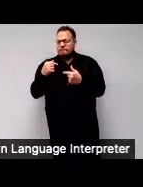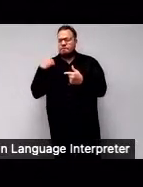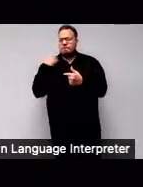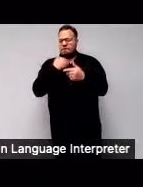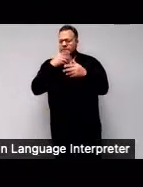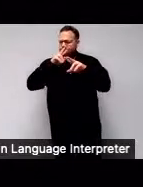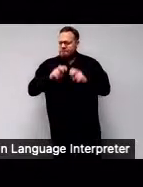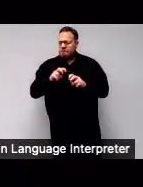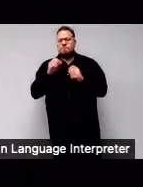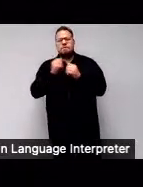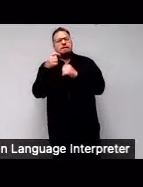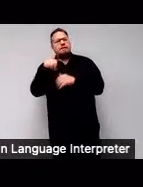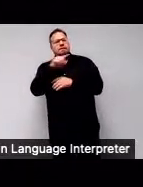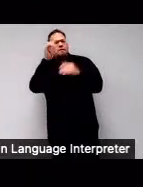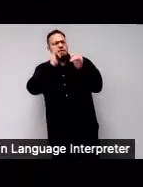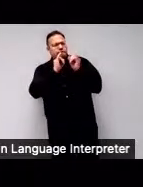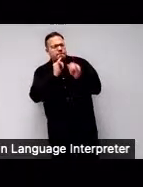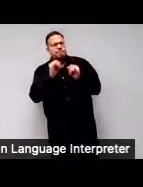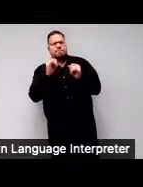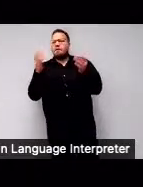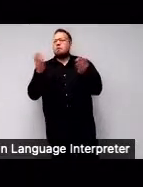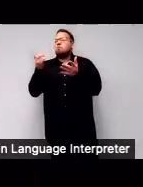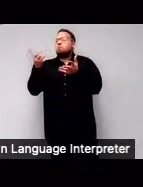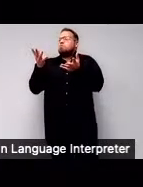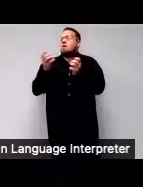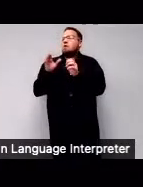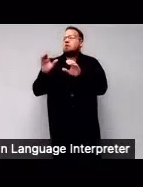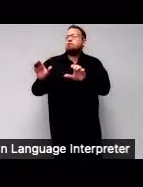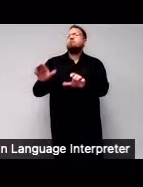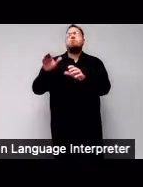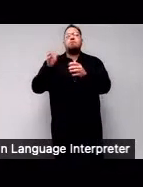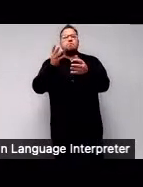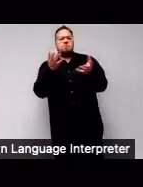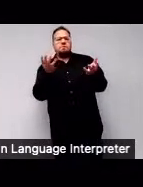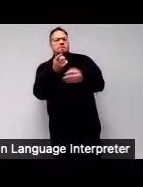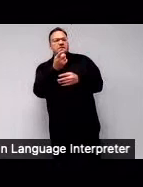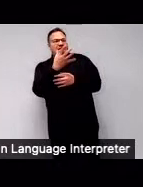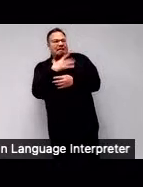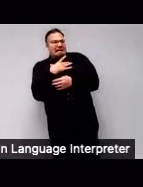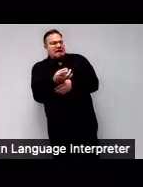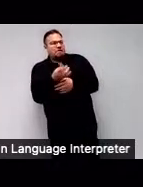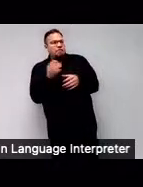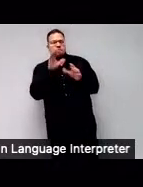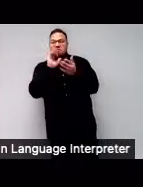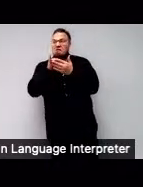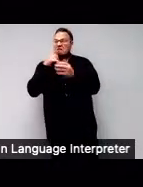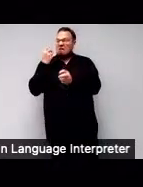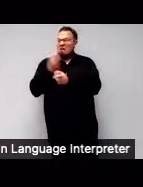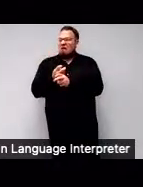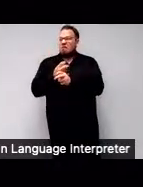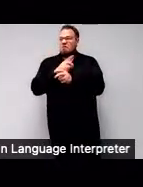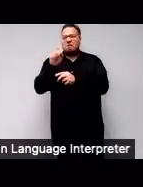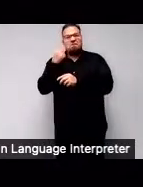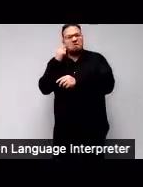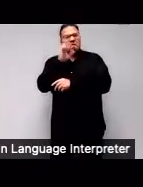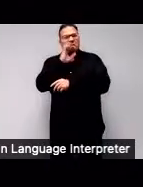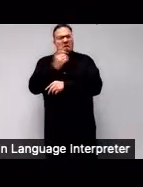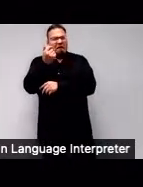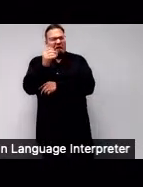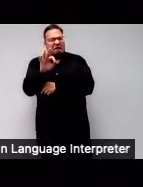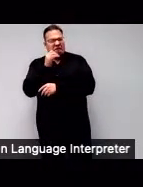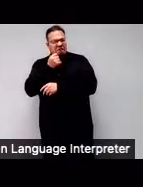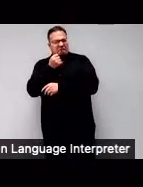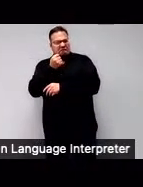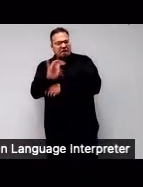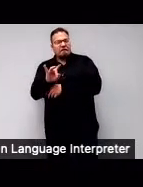them. What do you want to do? What do you like to do? Sometimes that's a really hard question even for an 18, 19-year-old to answer. And so